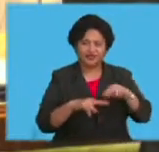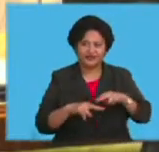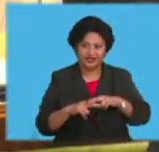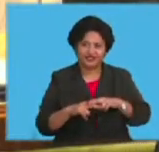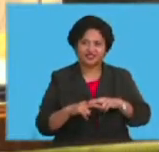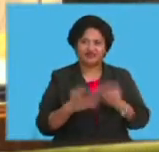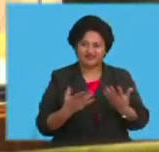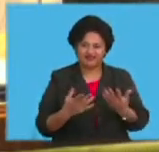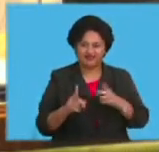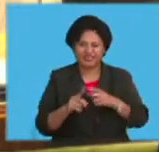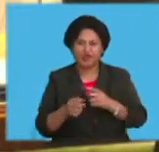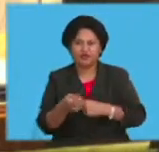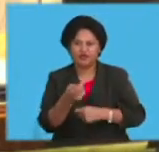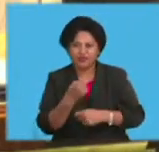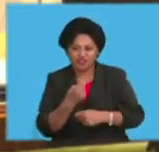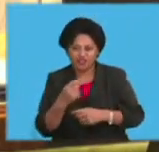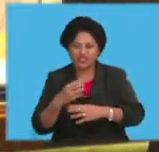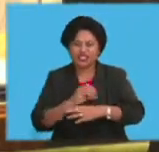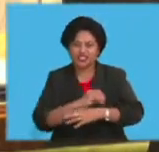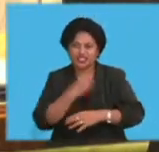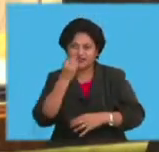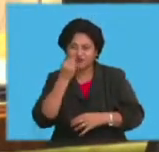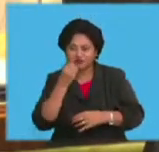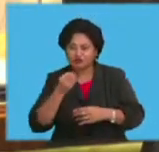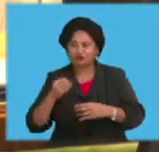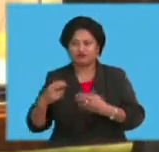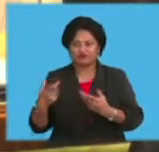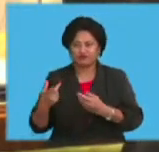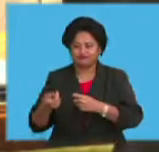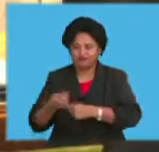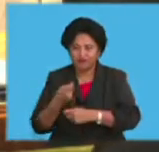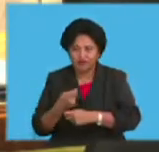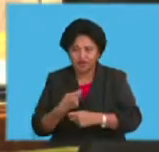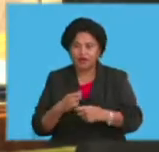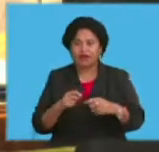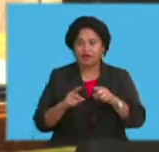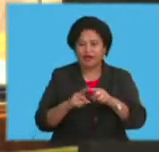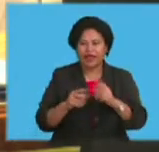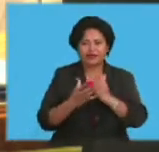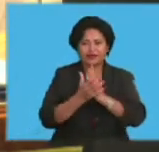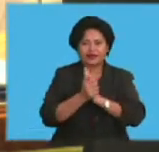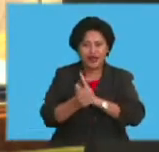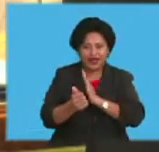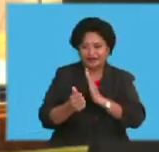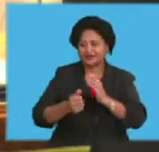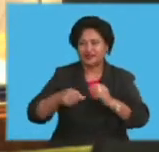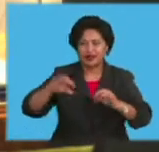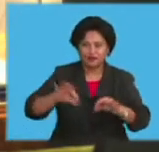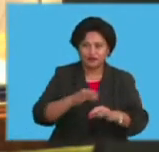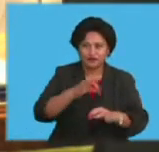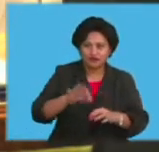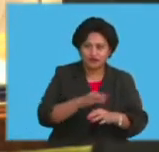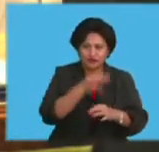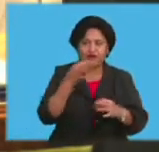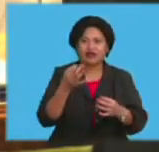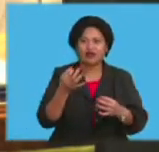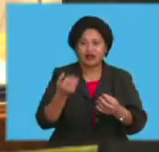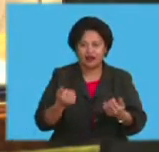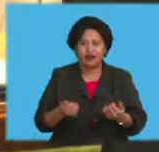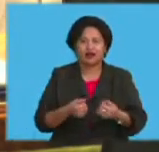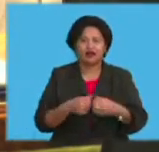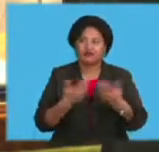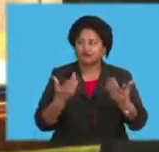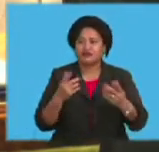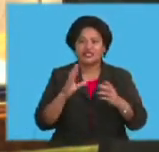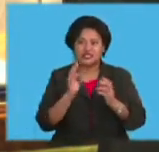also facilitated Fijian crafted products in our major tourist retail outlets such as Tapu's and Jack's